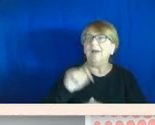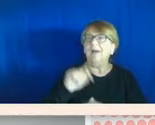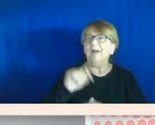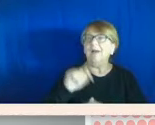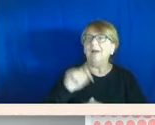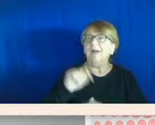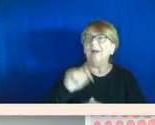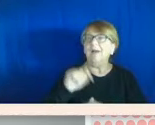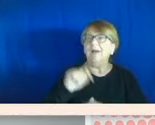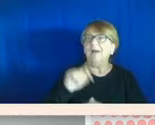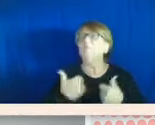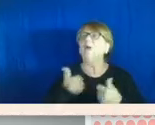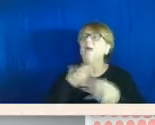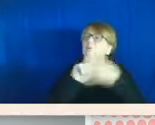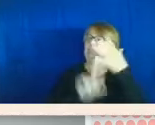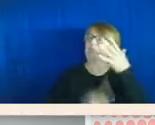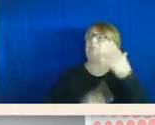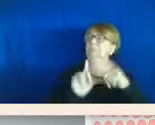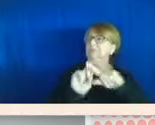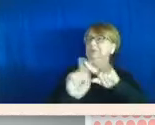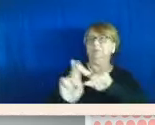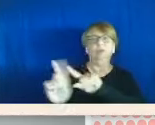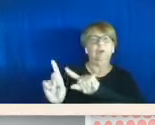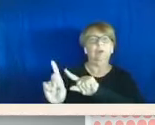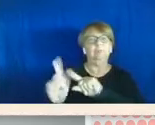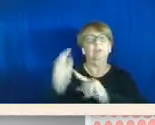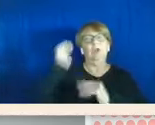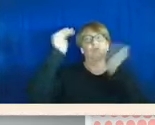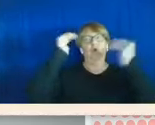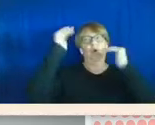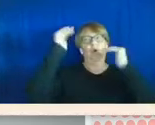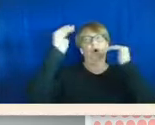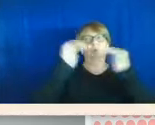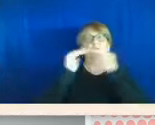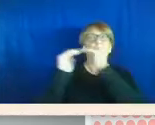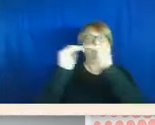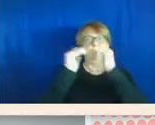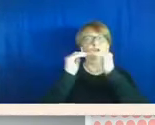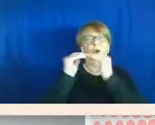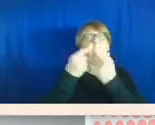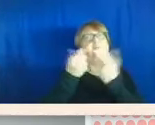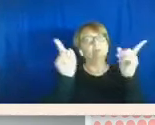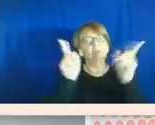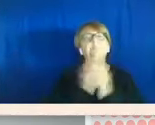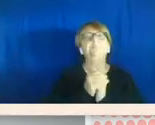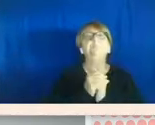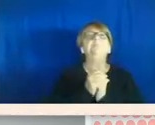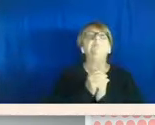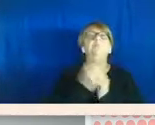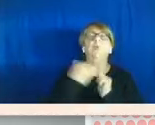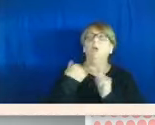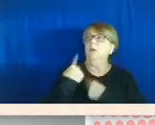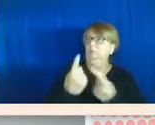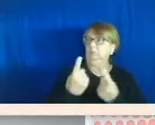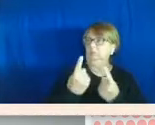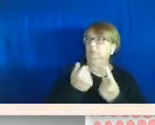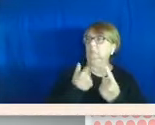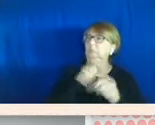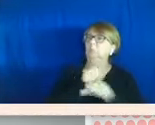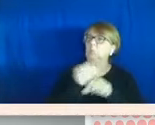a number of adult peers out there. And what we've been working the last couple of years on is